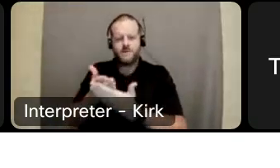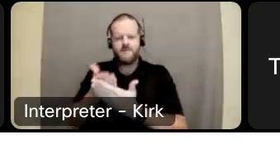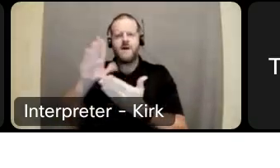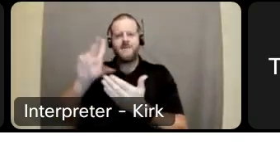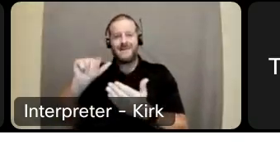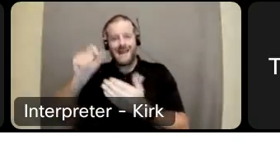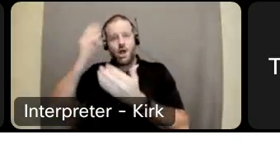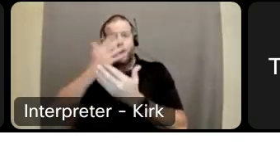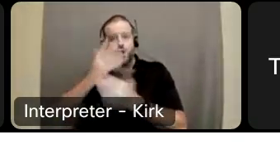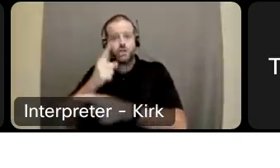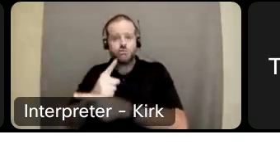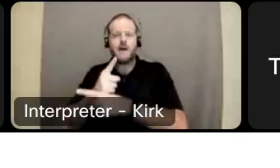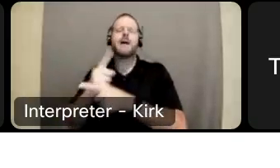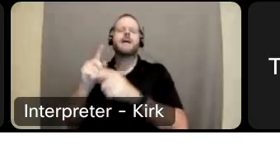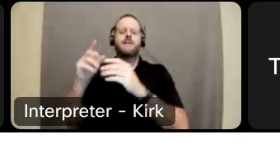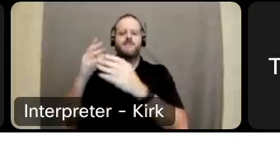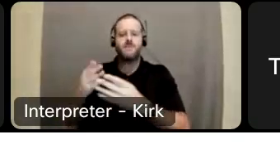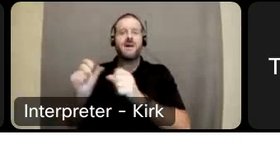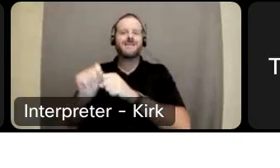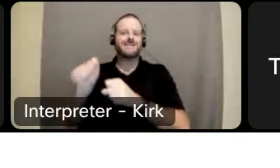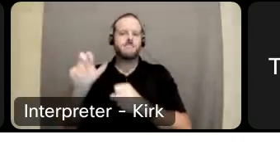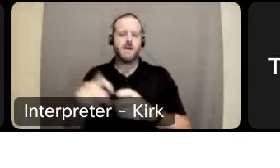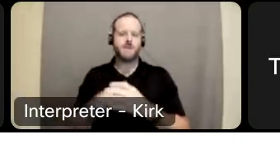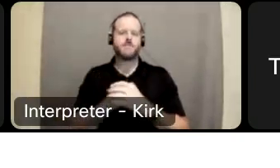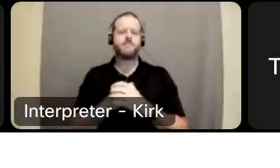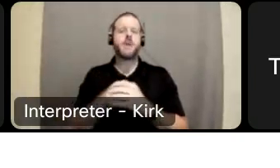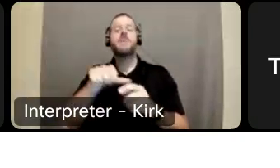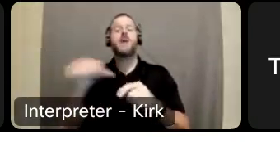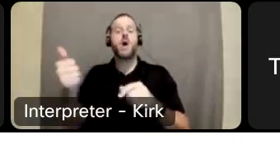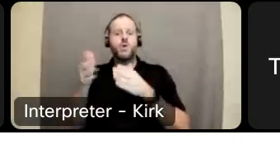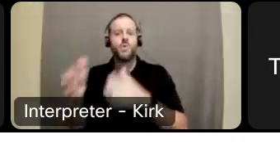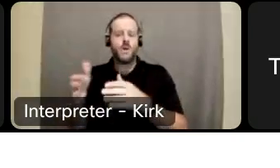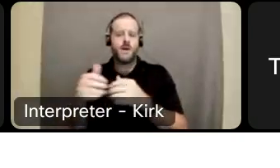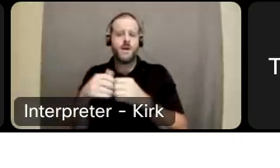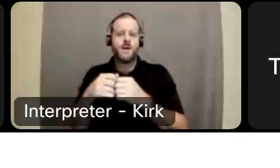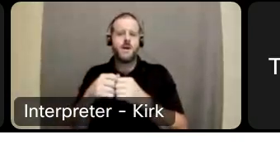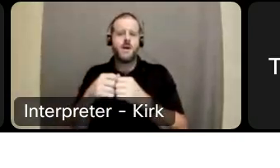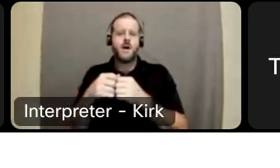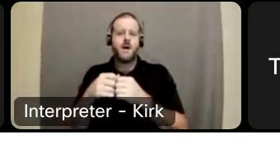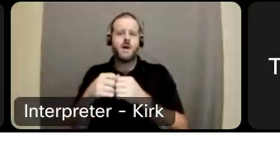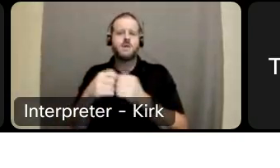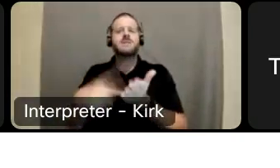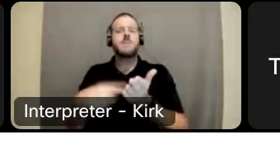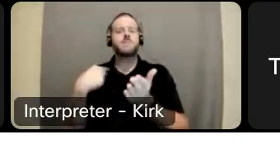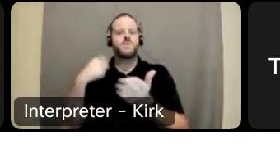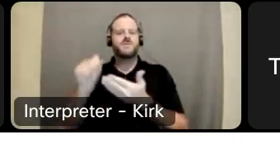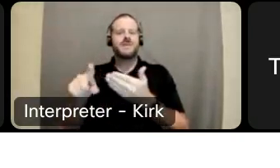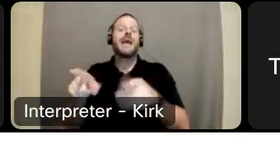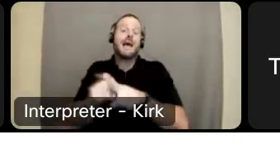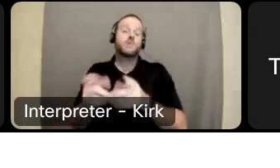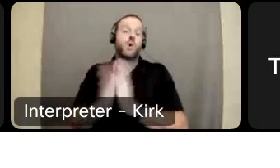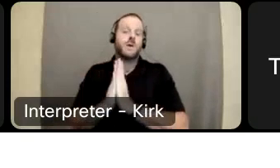is organized, and then we can send these things back to you. But the other way is, as we have sent, sometimes as requested now,